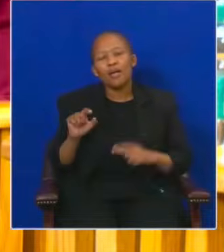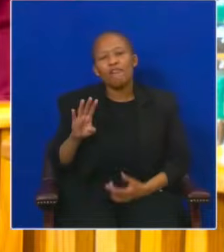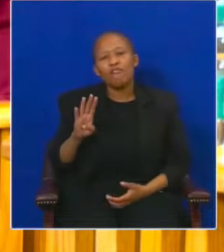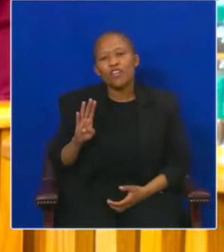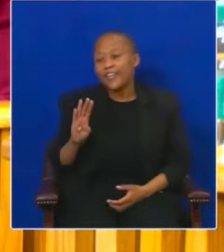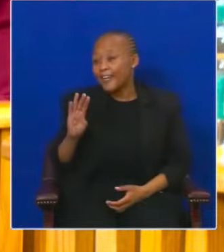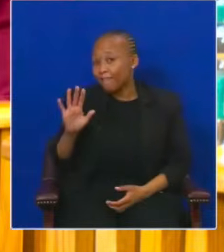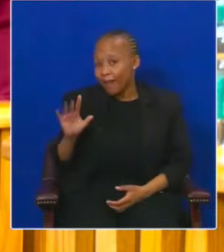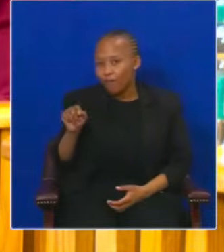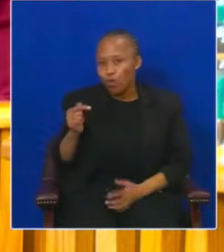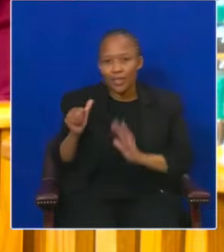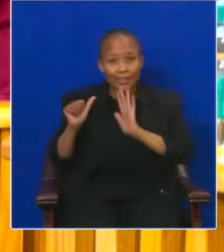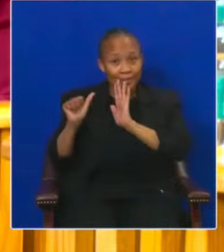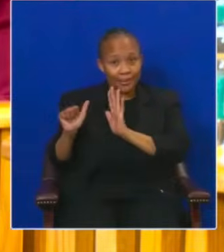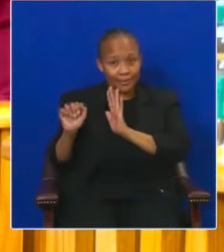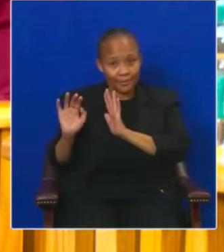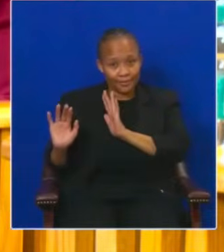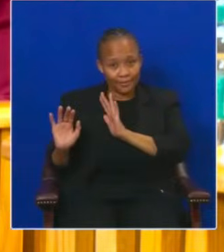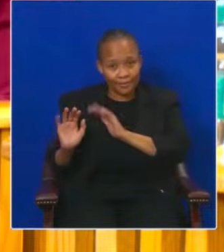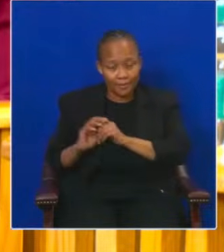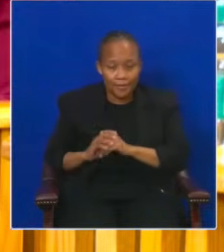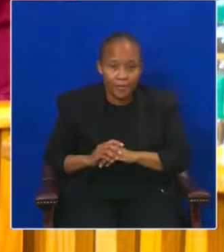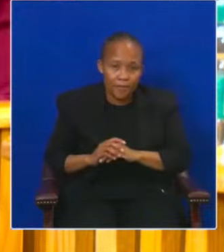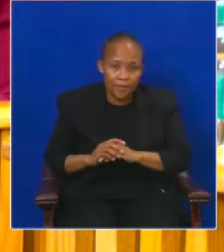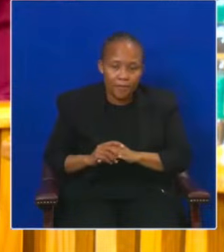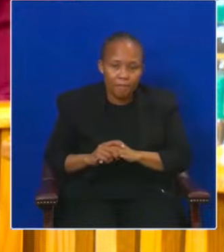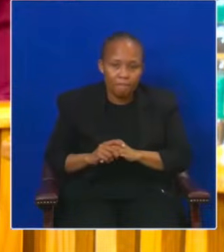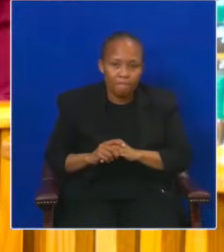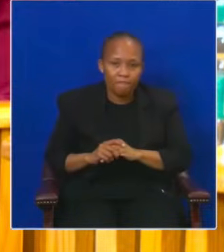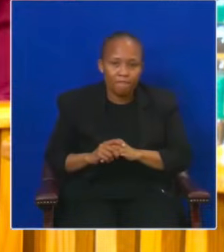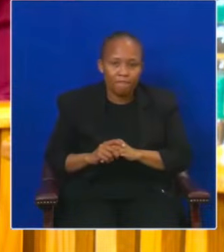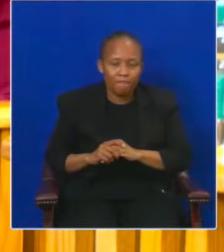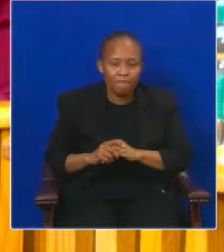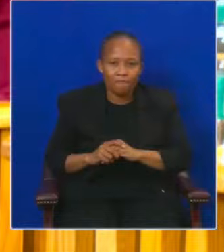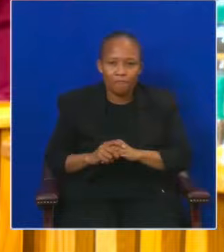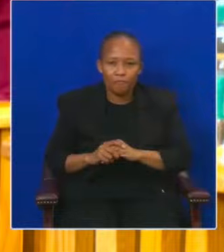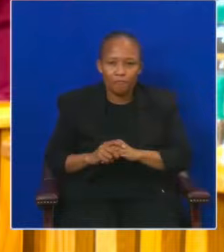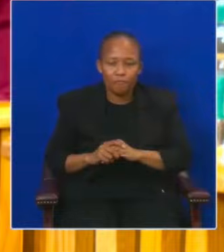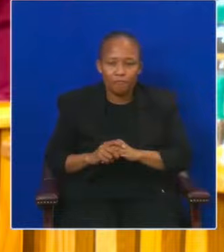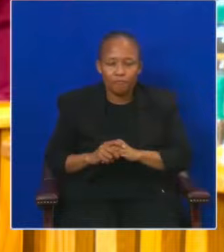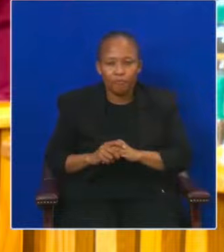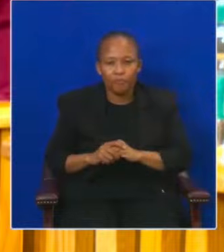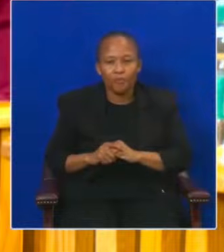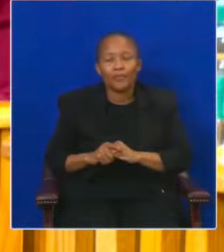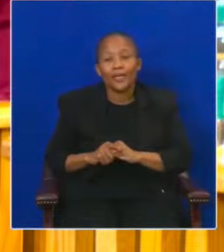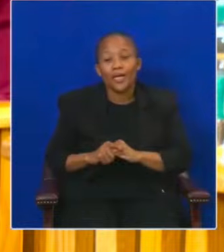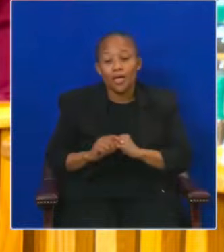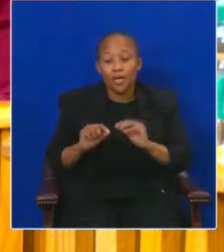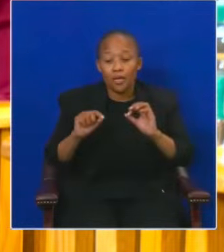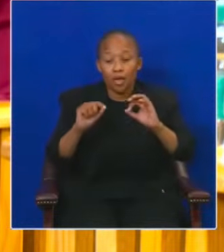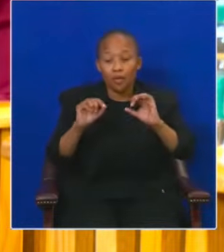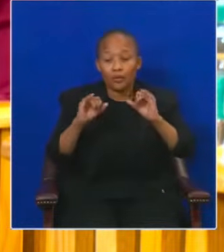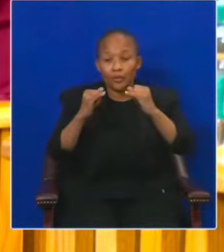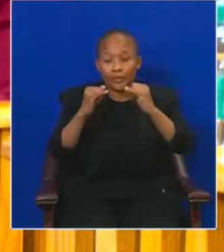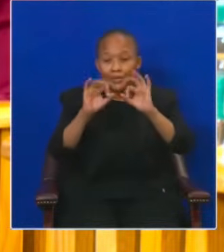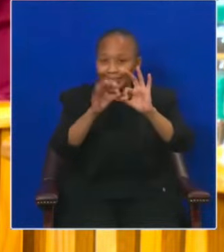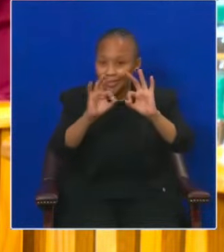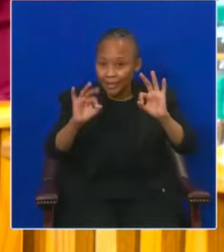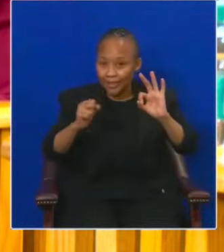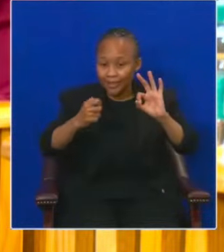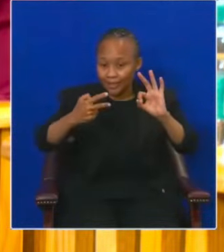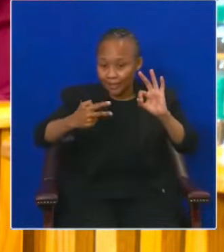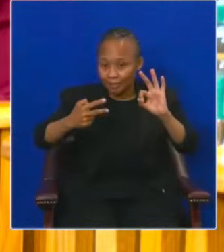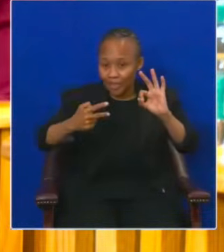45.6, towards the end of the second sentence, you indicate that